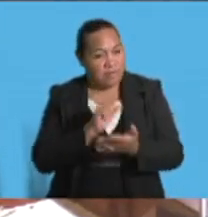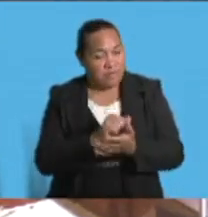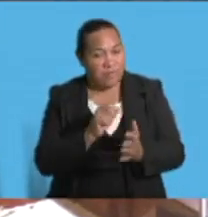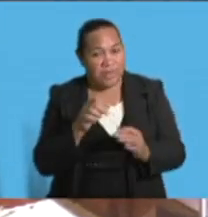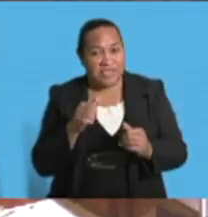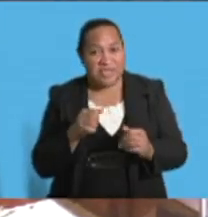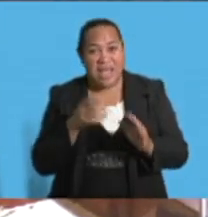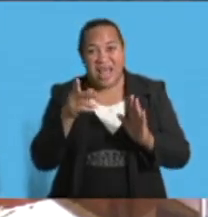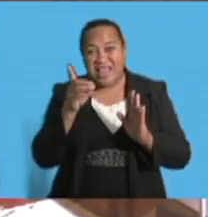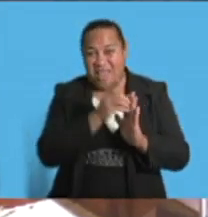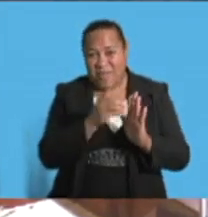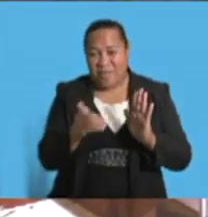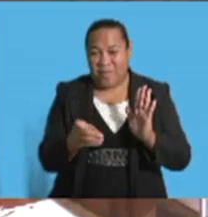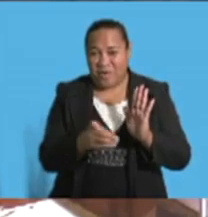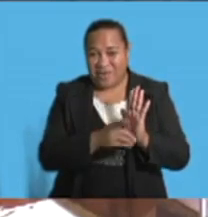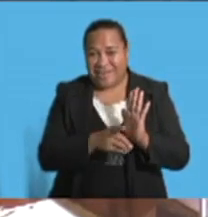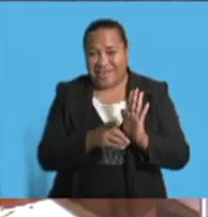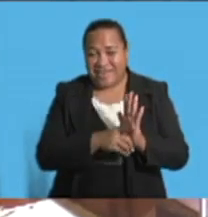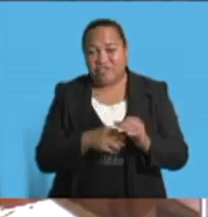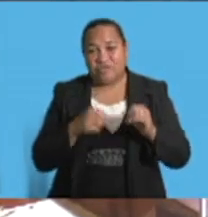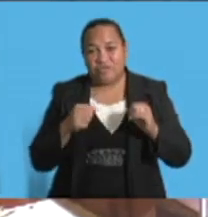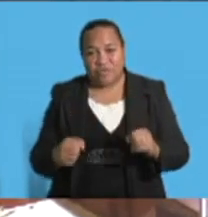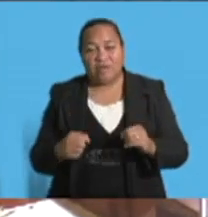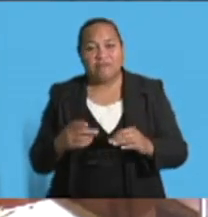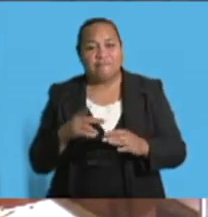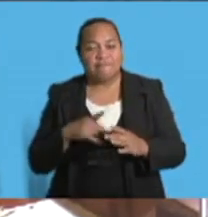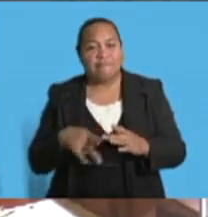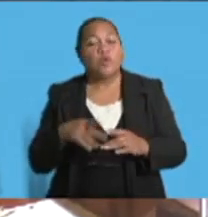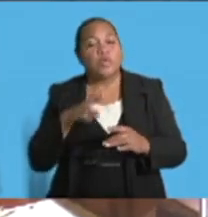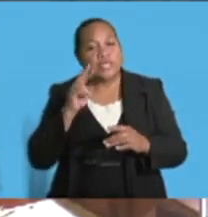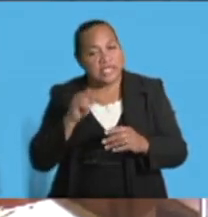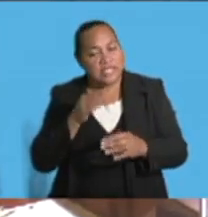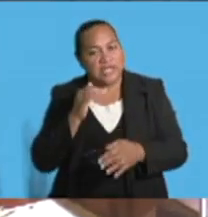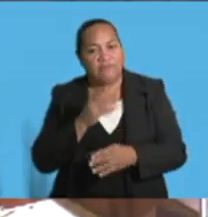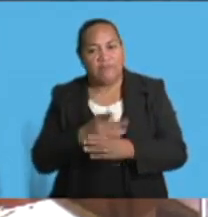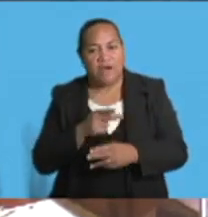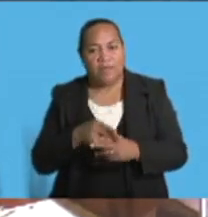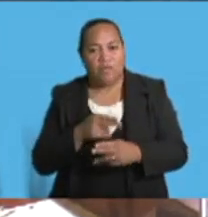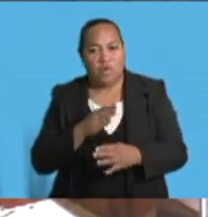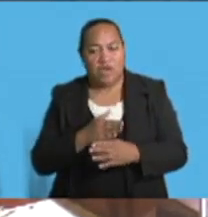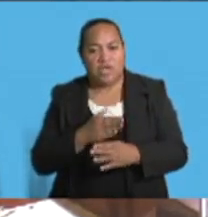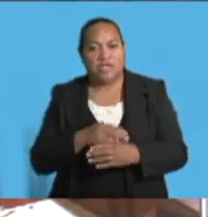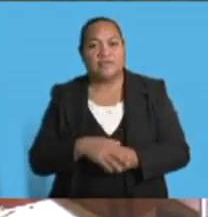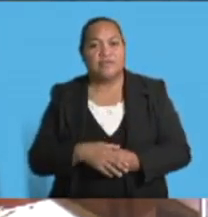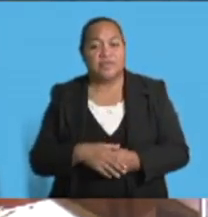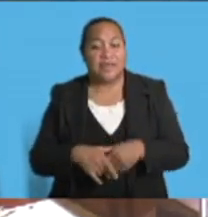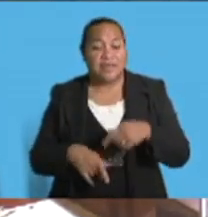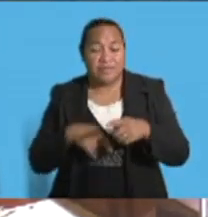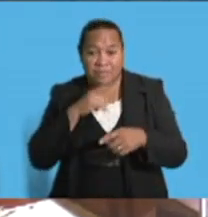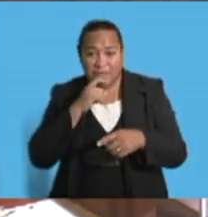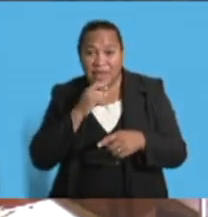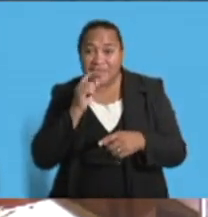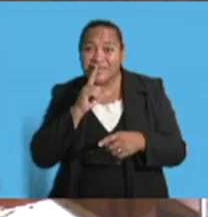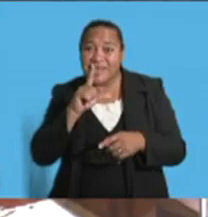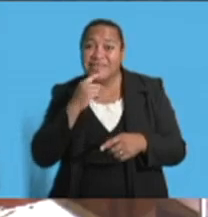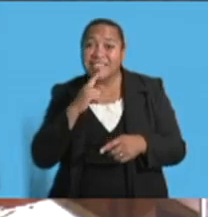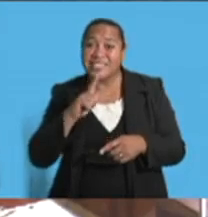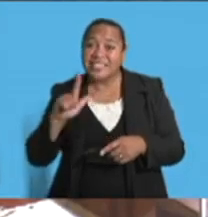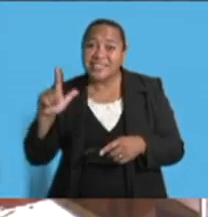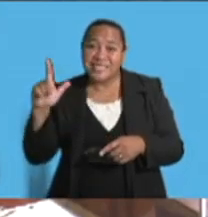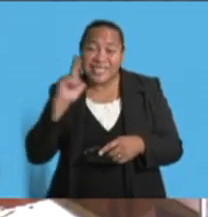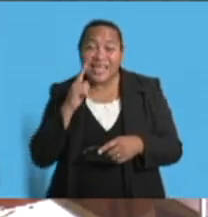To have a strong economy, Madam Speaker, we need a strong legislative framework. Madam Speaker, Honorable Lalampala, who admitted in Parliament yesterday that